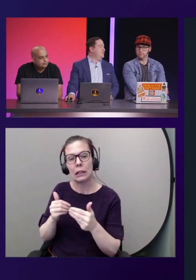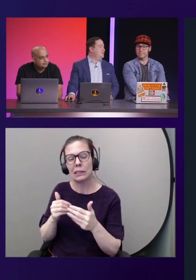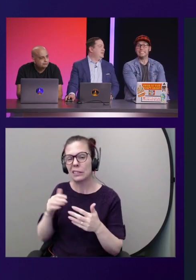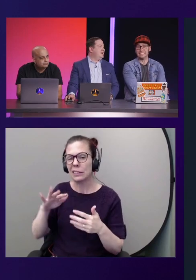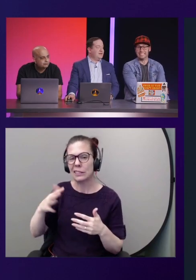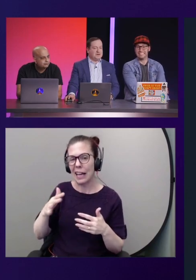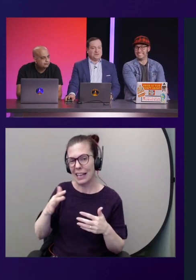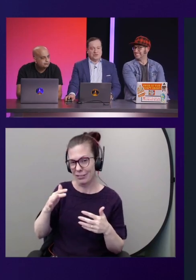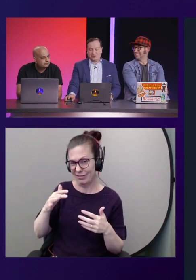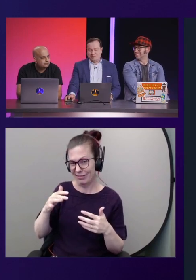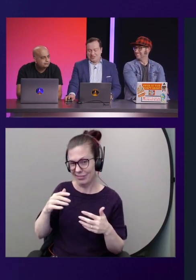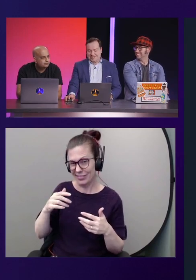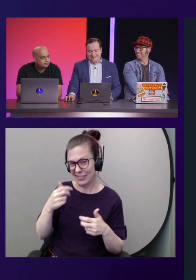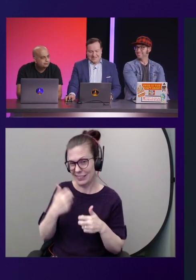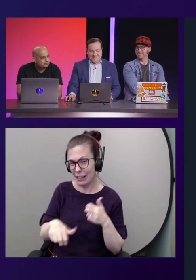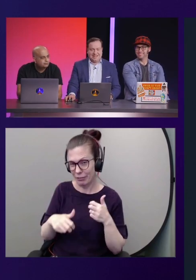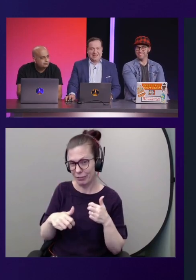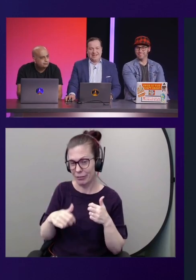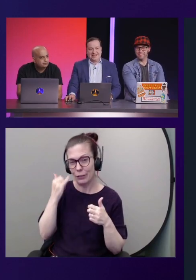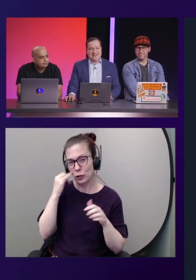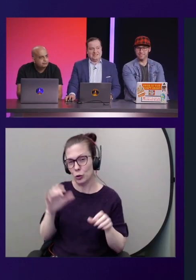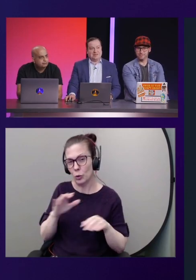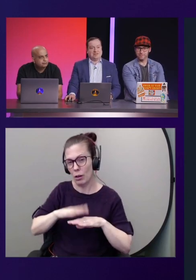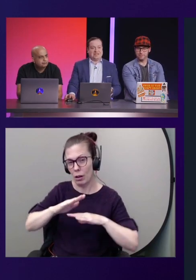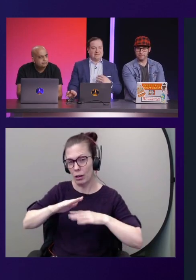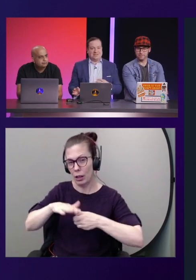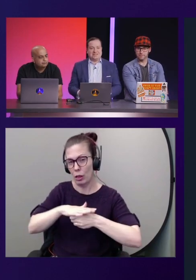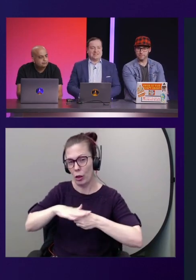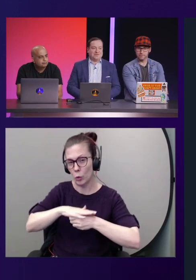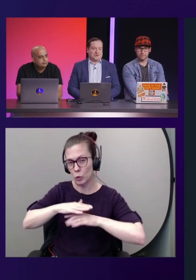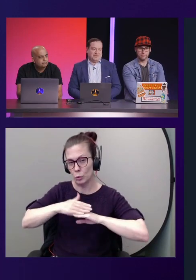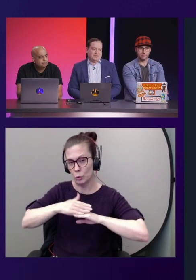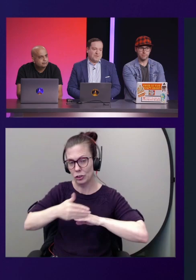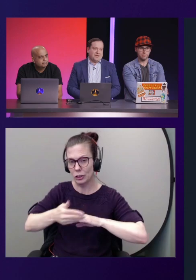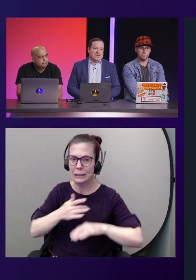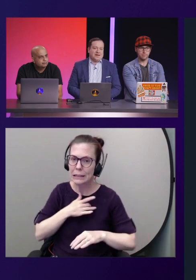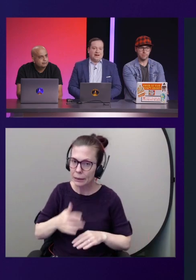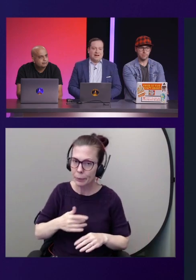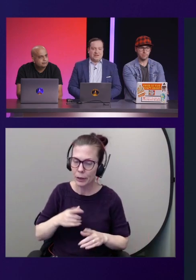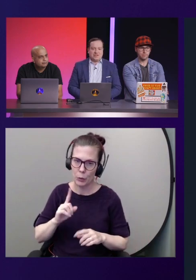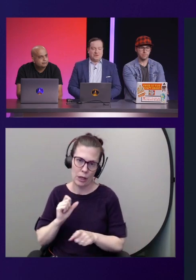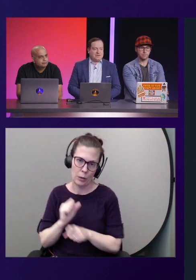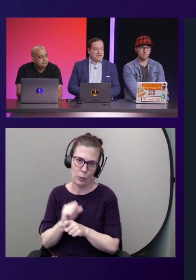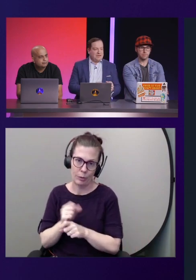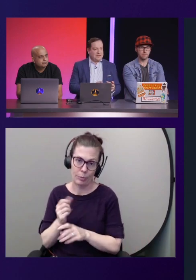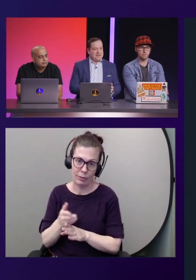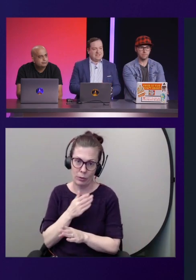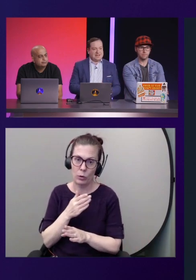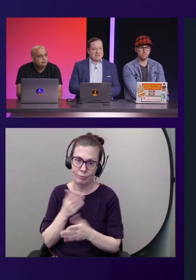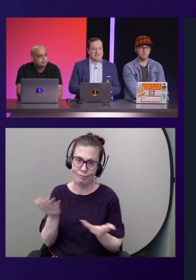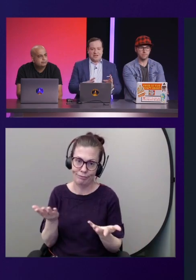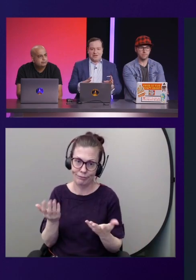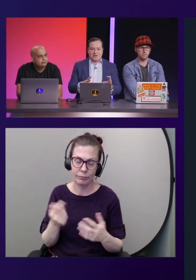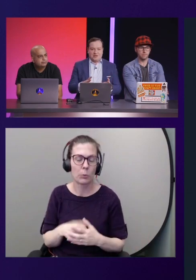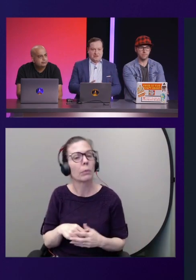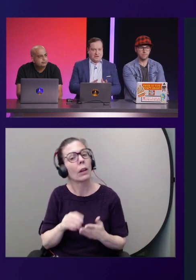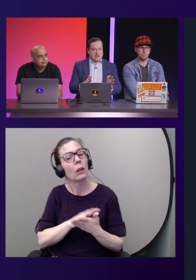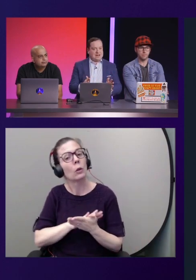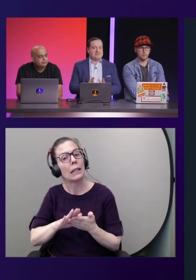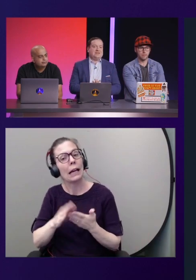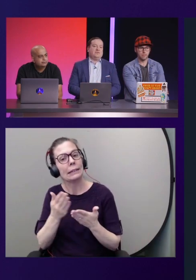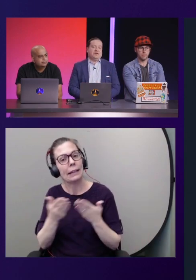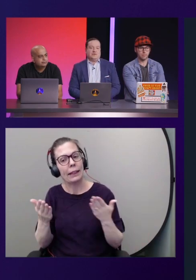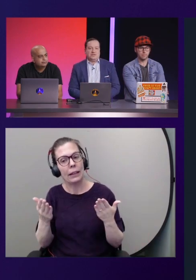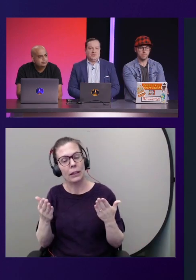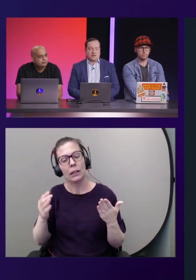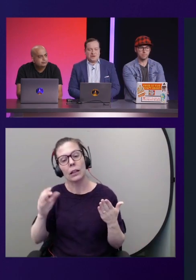painful if you're doing it on your local machine, right? And typically in places I've worked before. So the nice thing is,